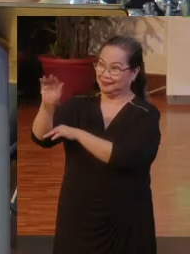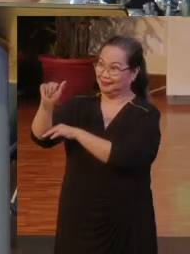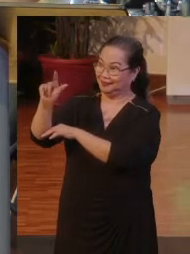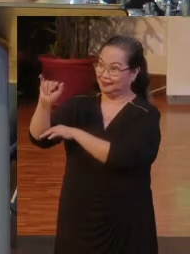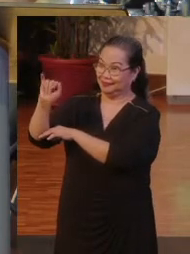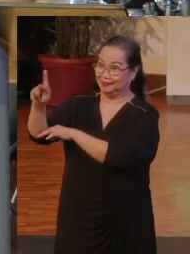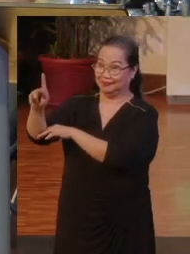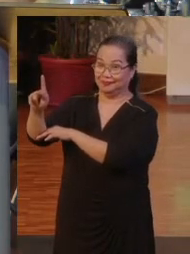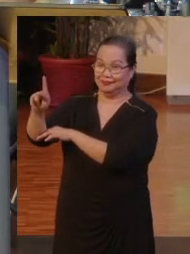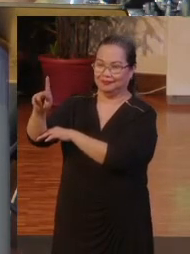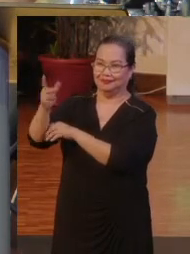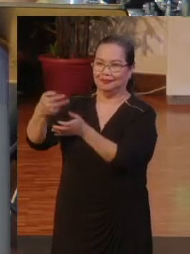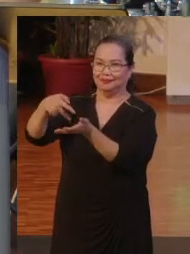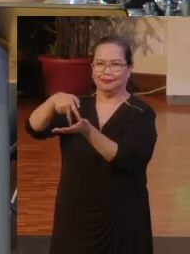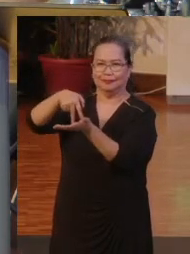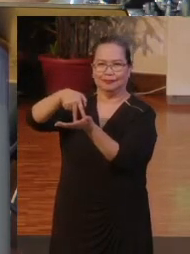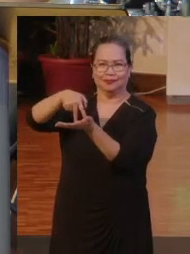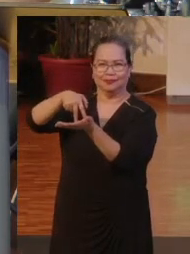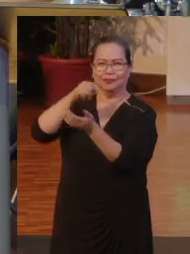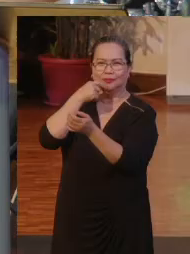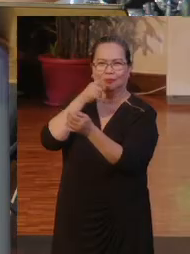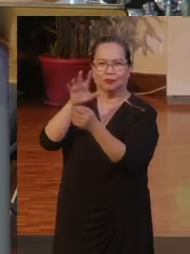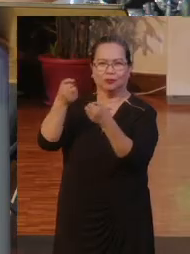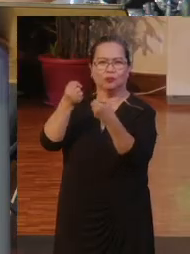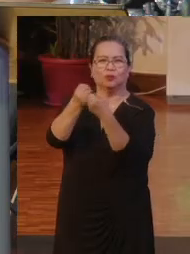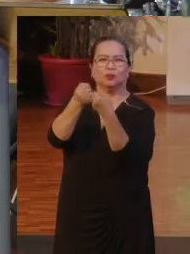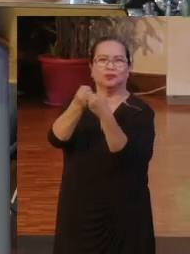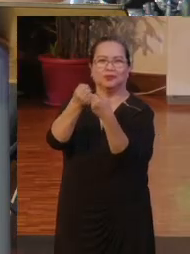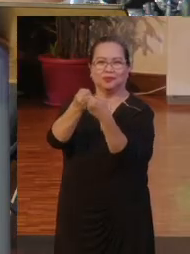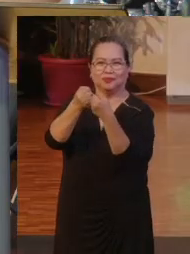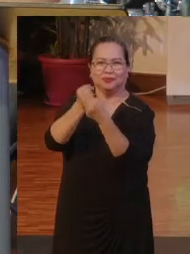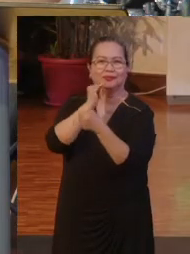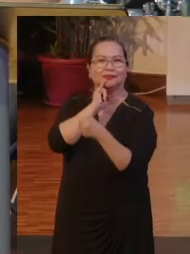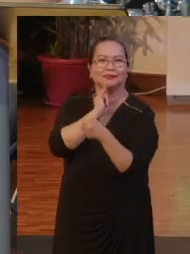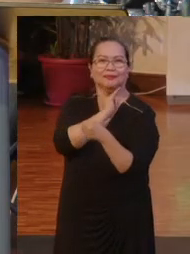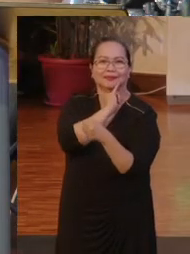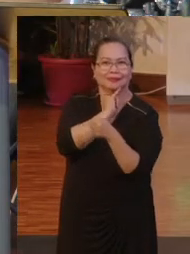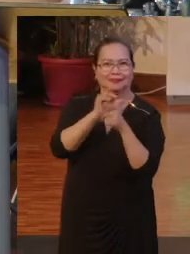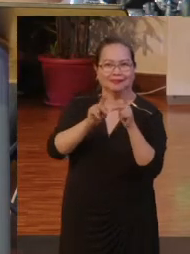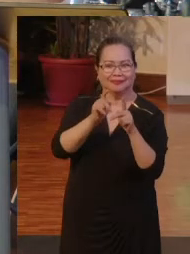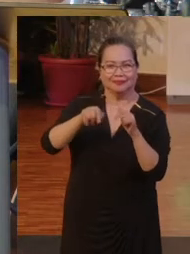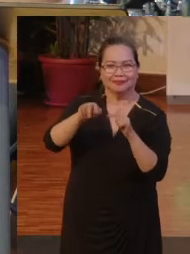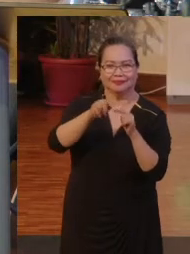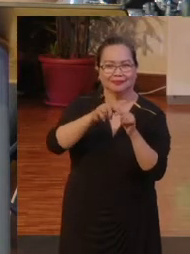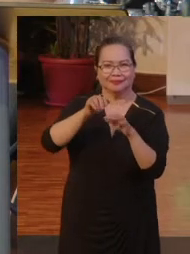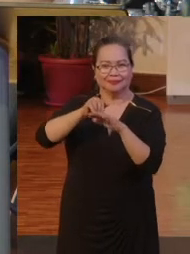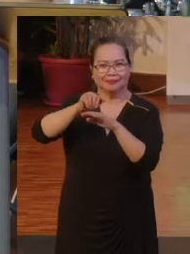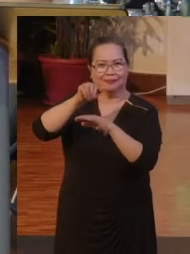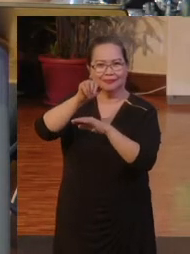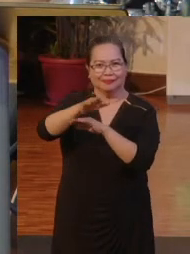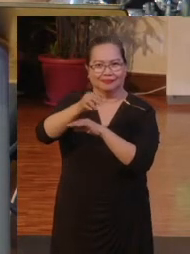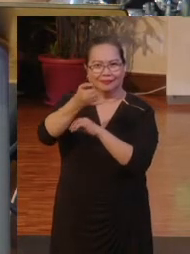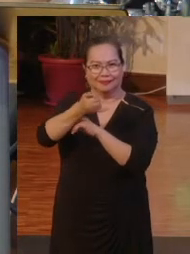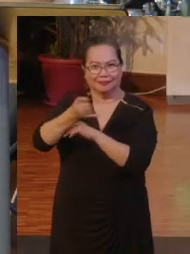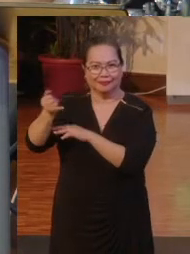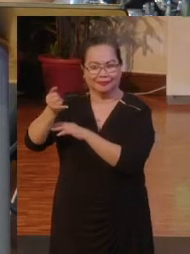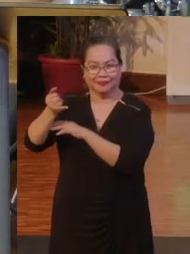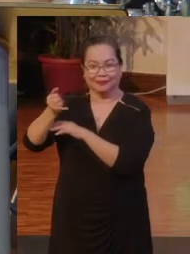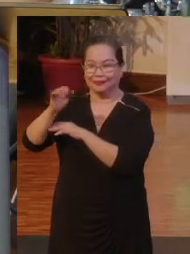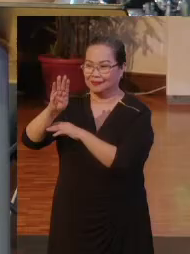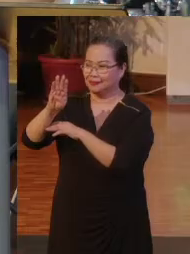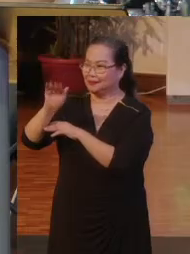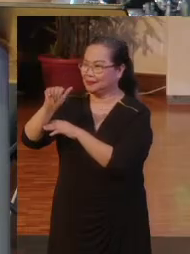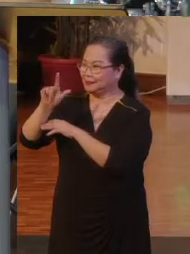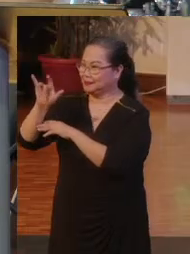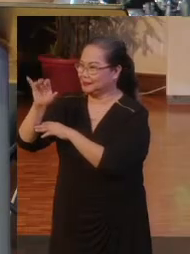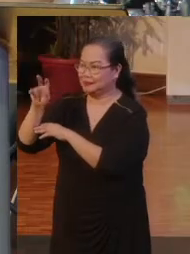of Moab, arose and fought against Israel. And he sent and invited Balaam, the son of